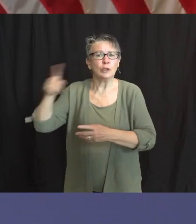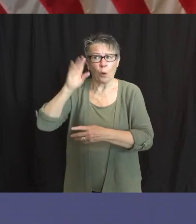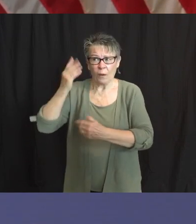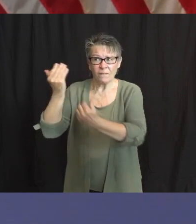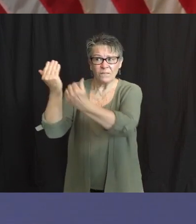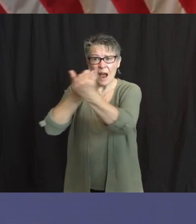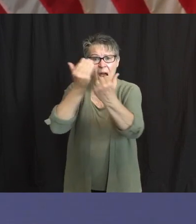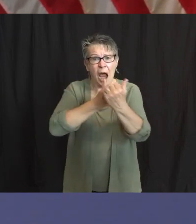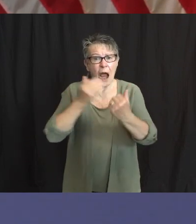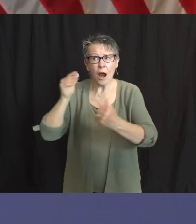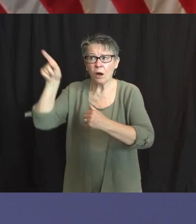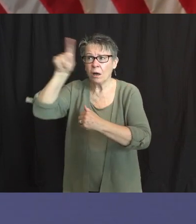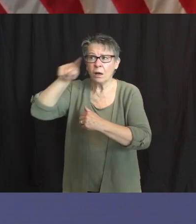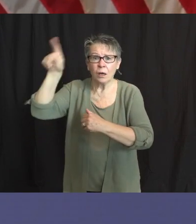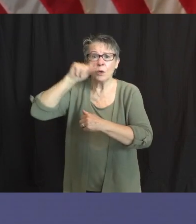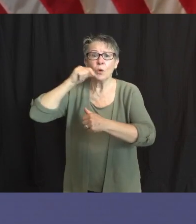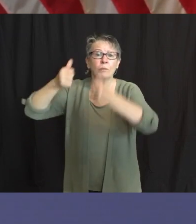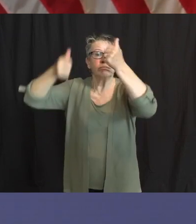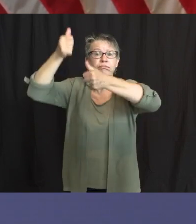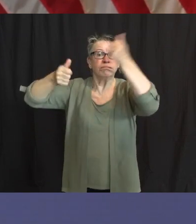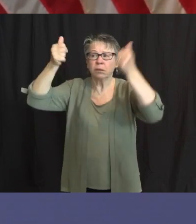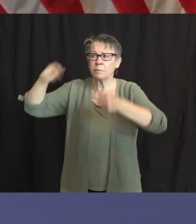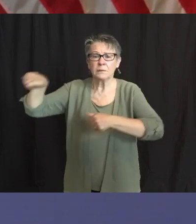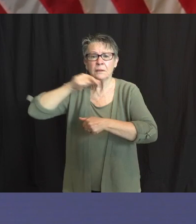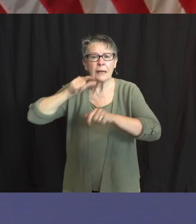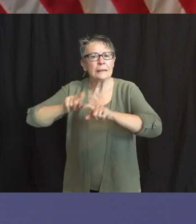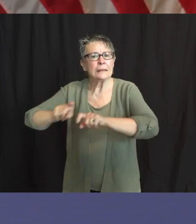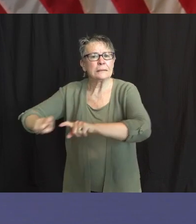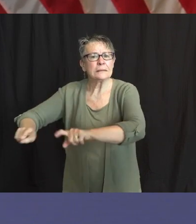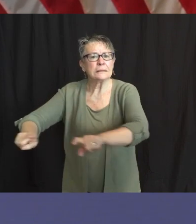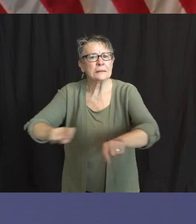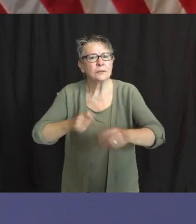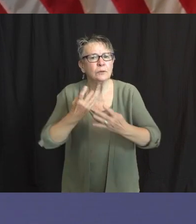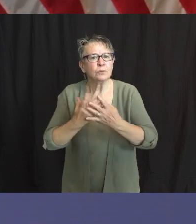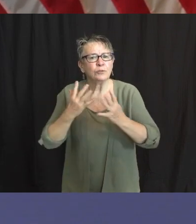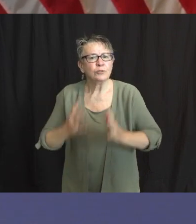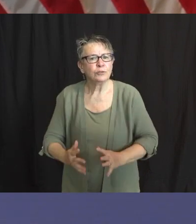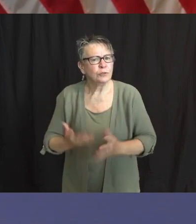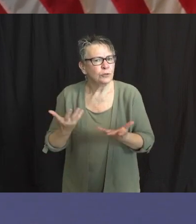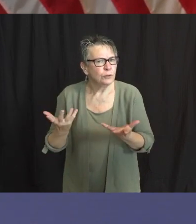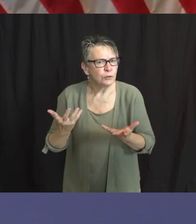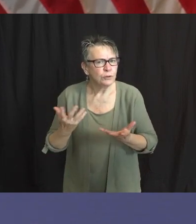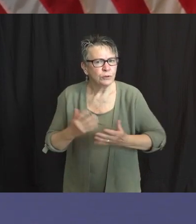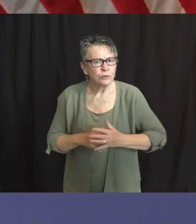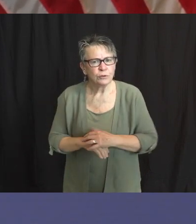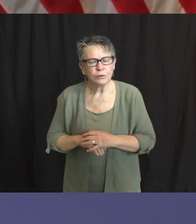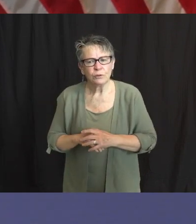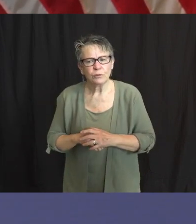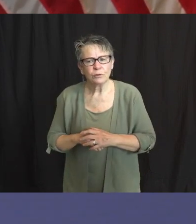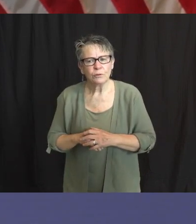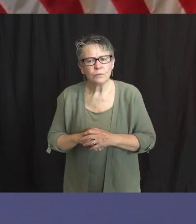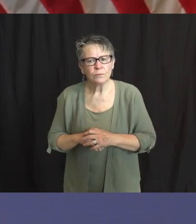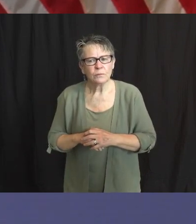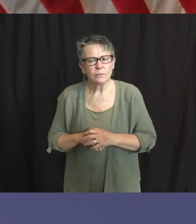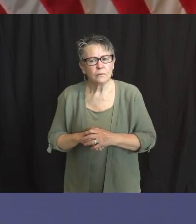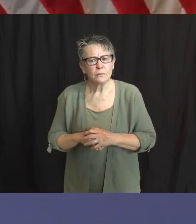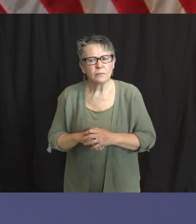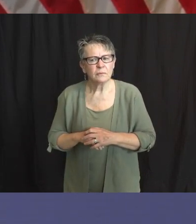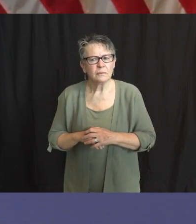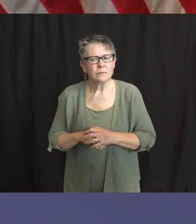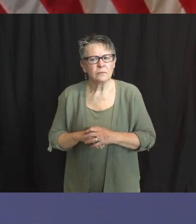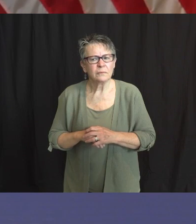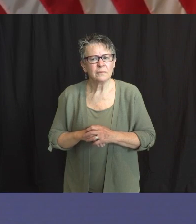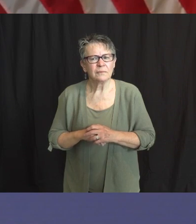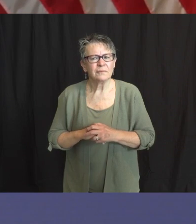already addressed the crowds on the boardwalk and beaches. We just had that conversation, I believe. My big concern